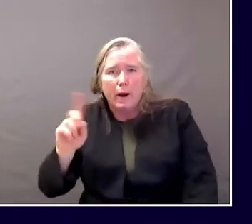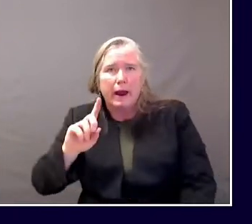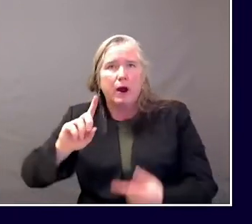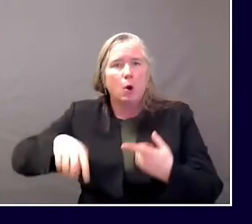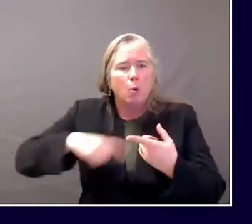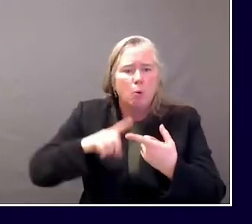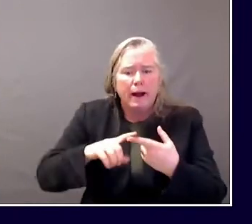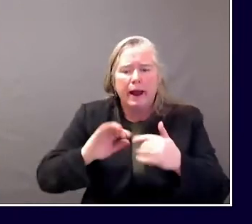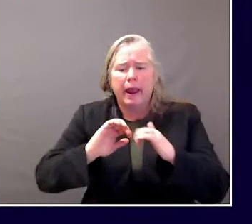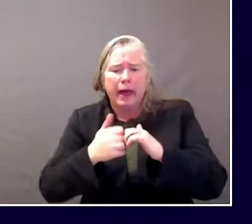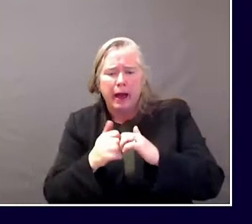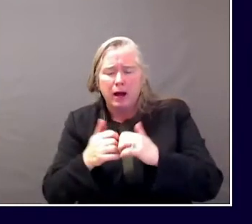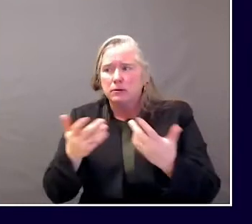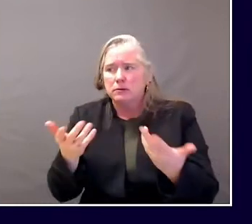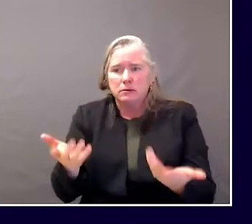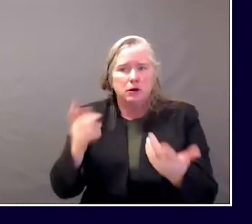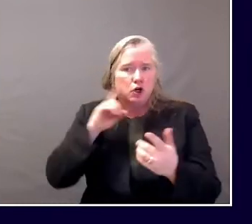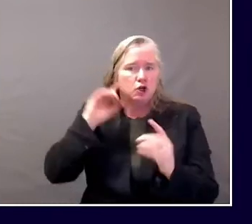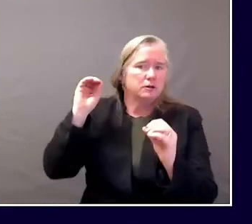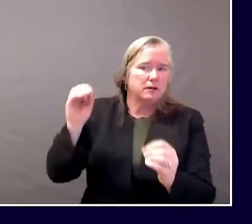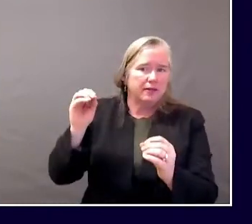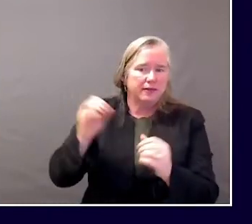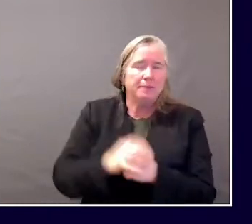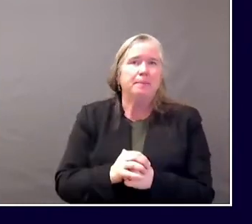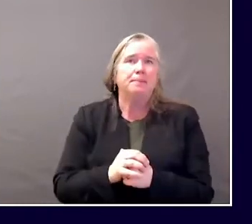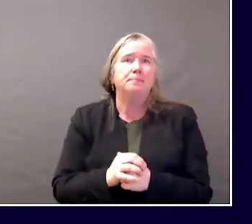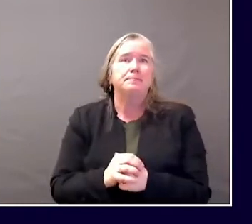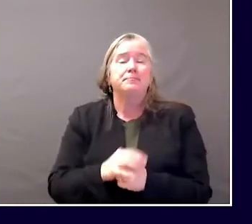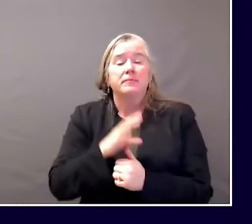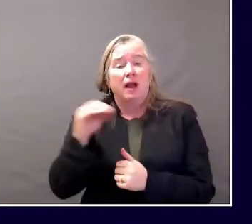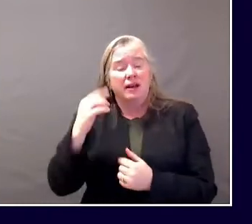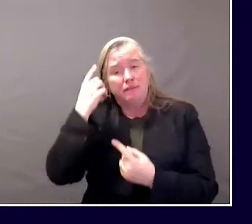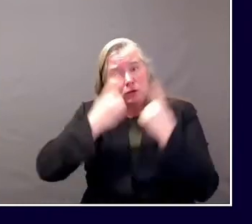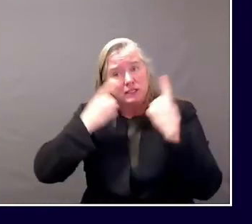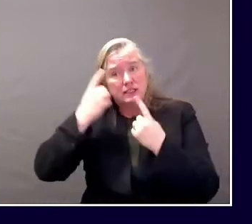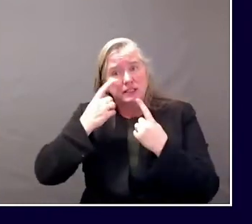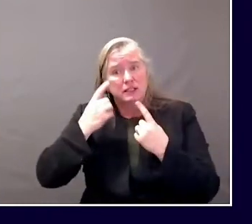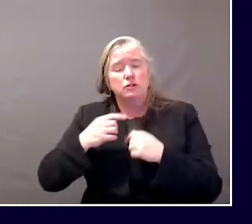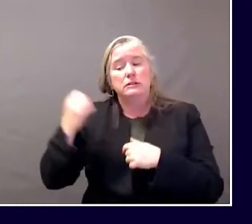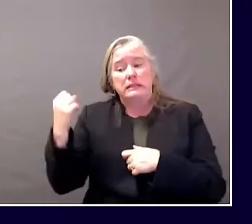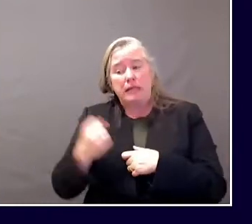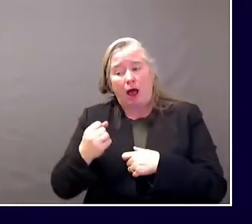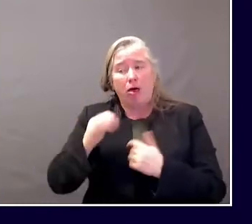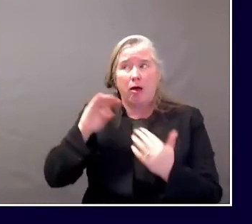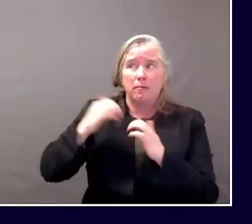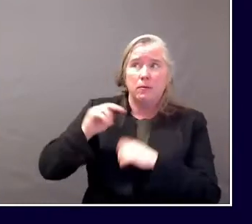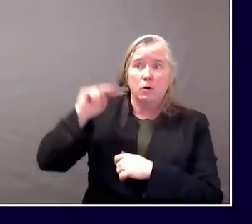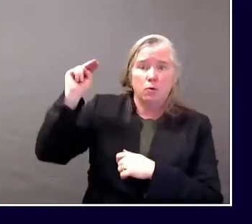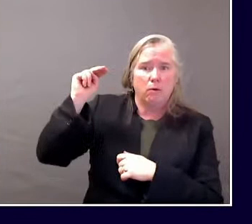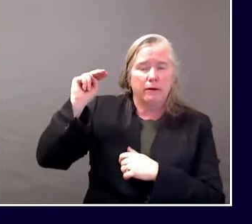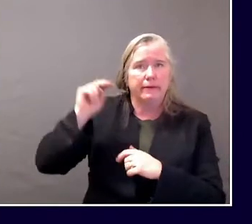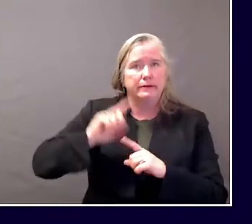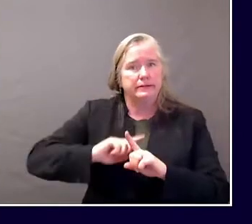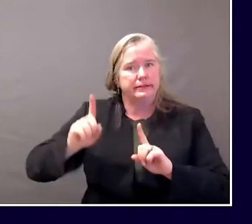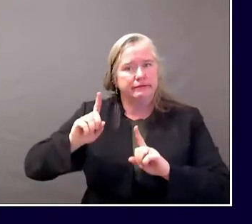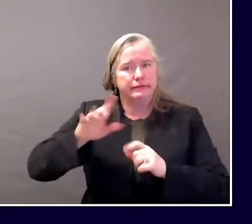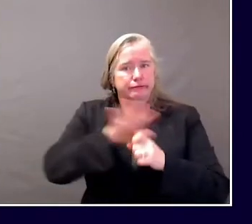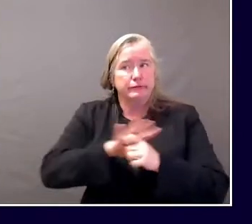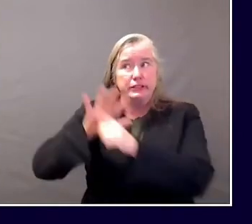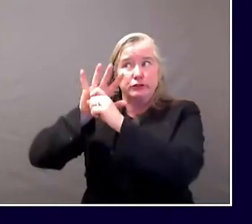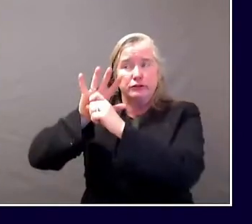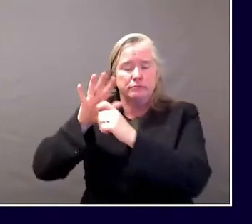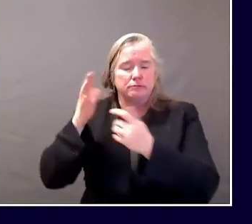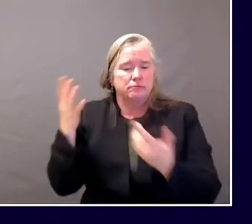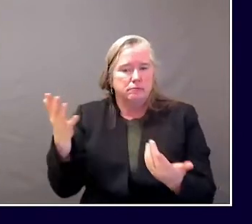part of the state and taking those regional variations into account with rollout planning? Well, let me give you a really concrete